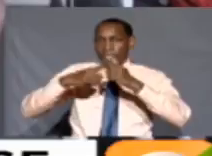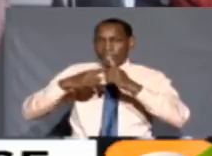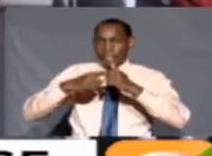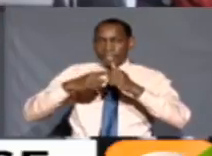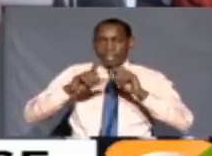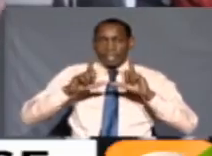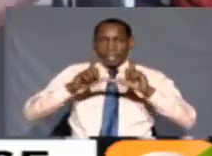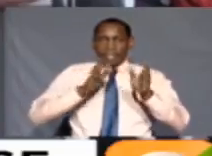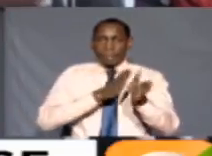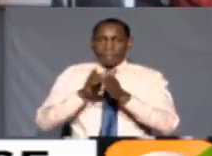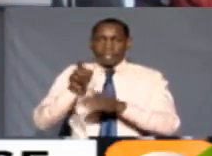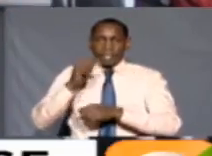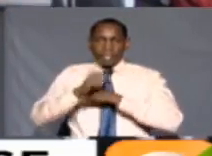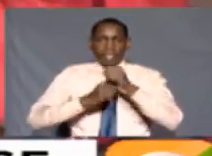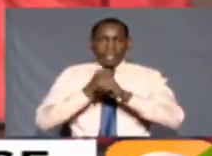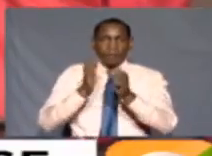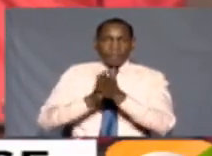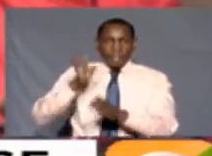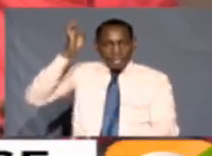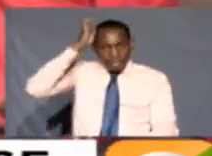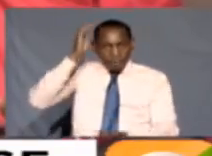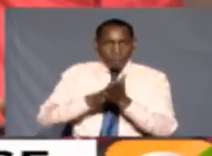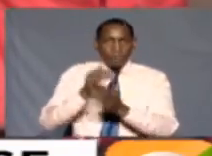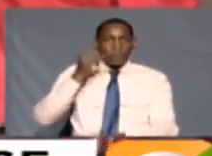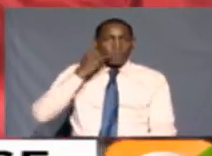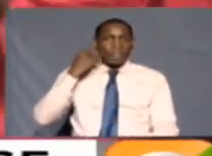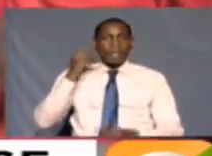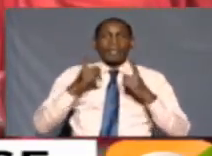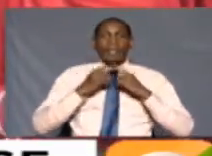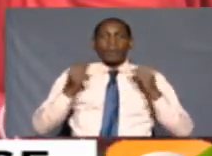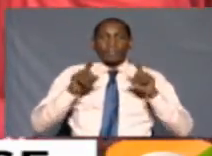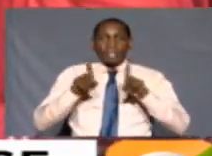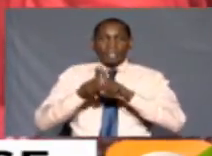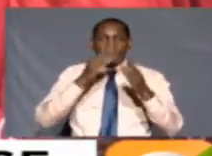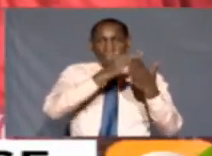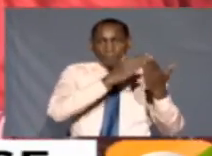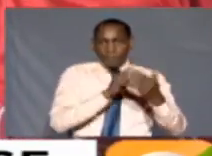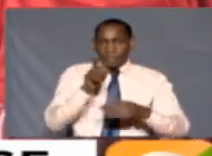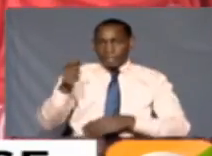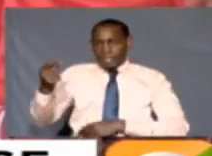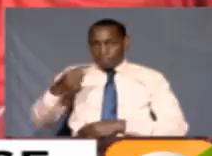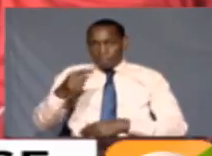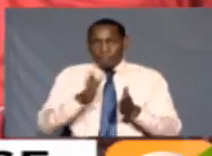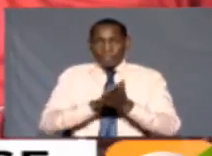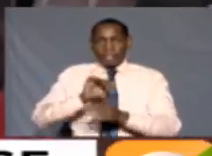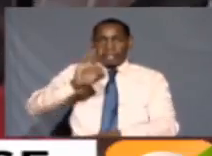lined up this year, with Eldoret and Nakuru set to host a similar course this month,